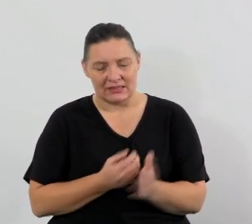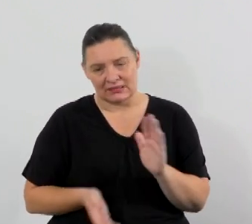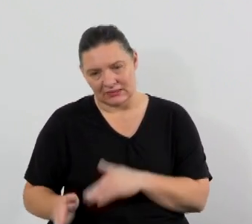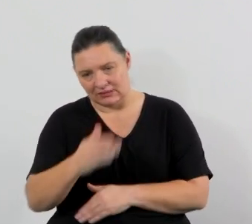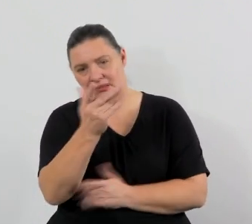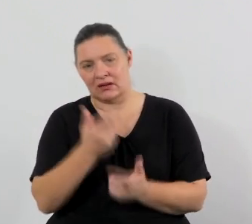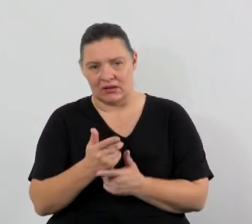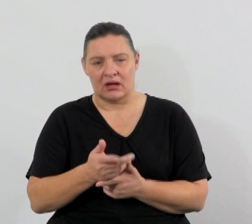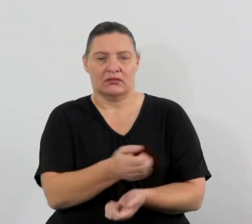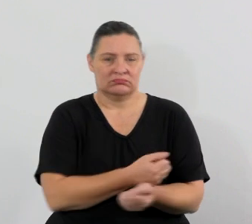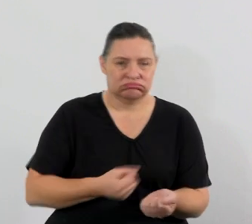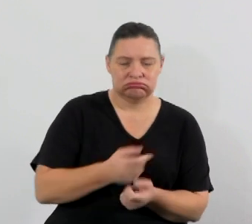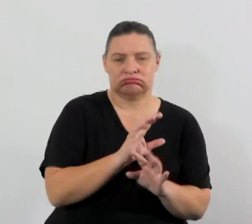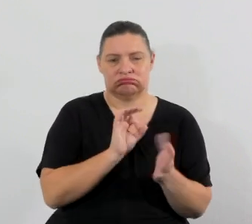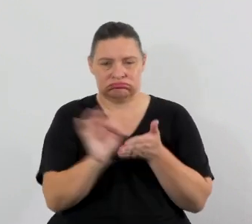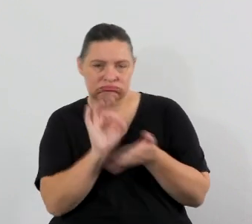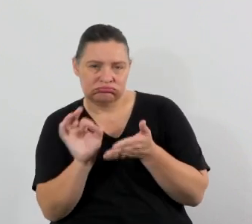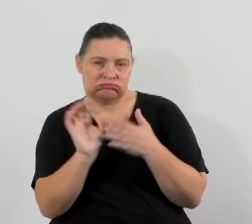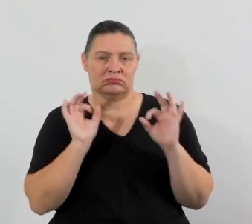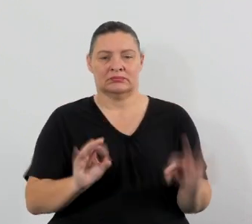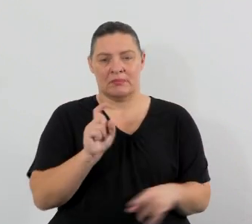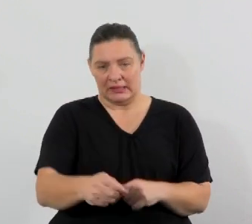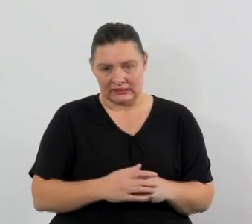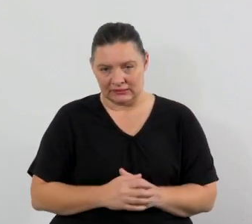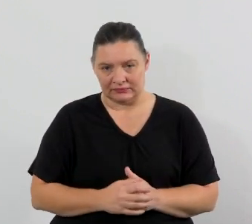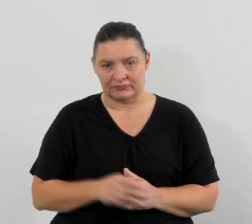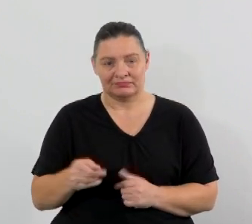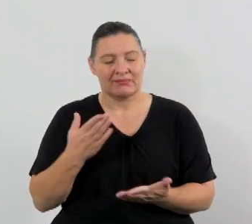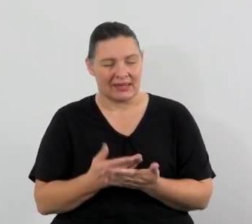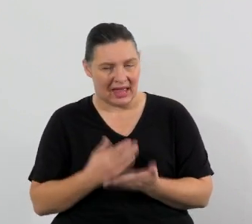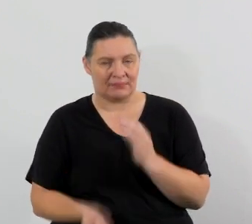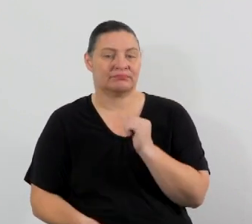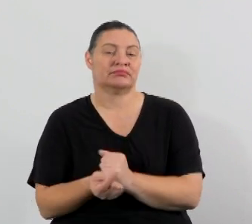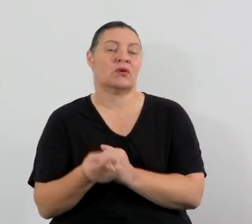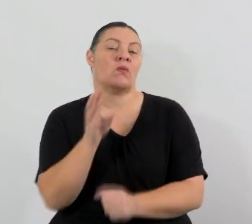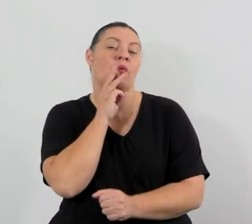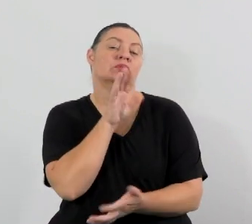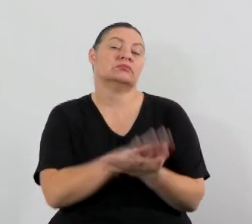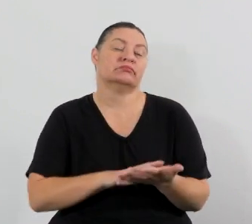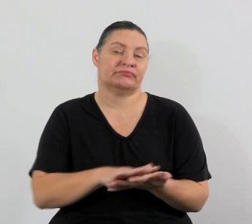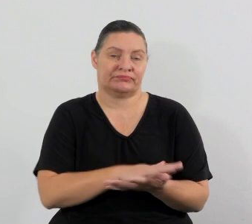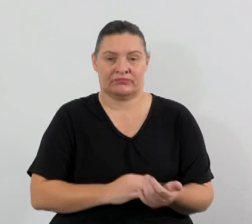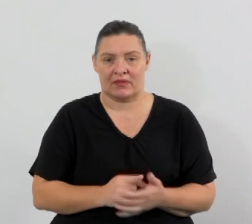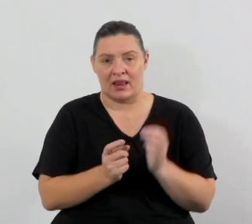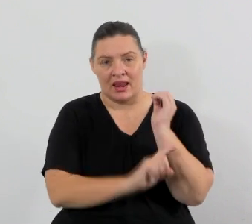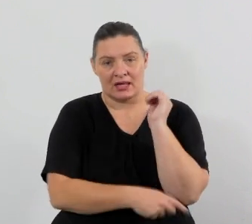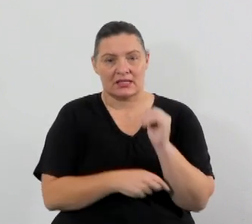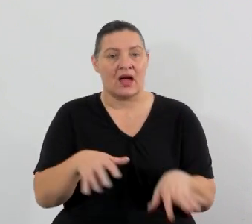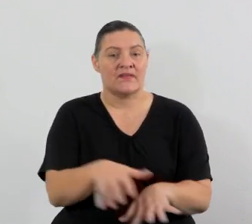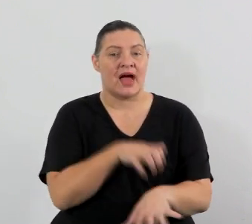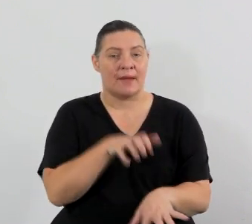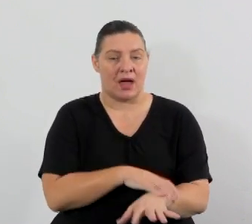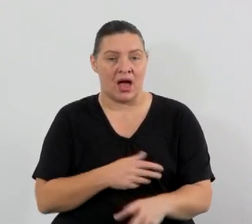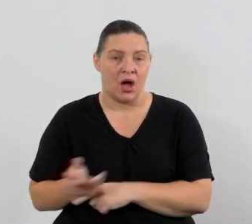instead of treating the sewage correctly. So now this can also lead to water pollution. Then the last one is